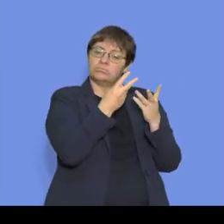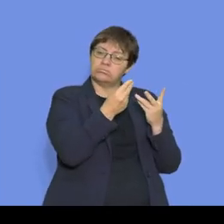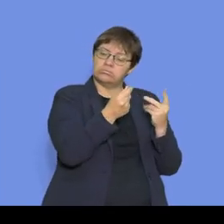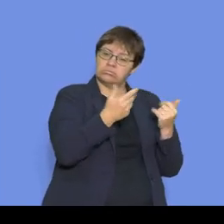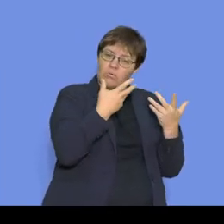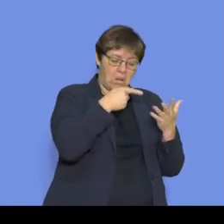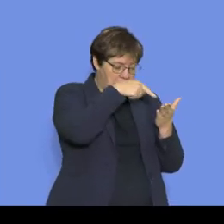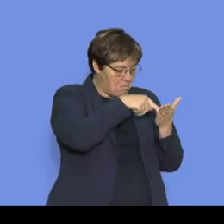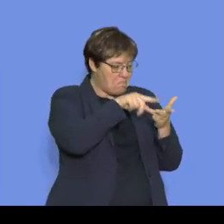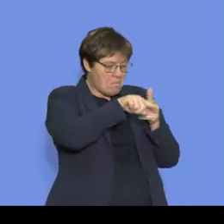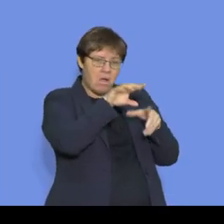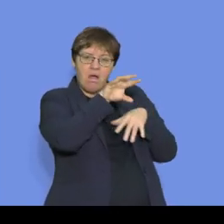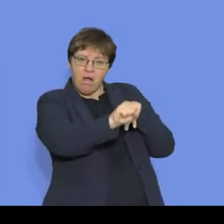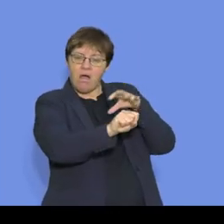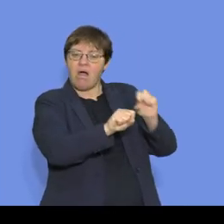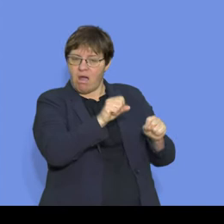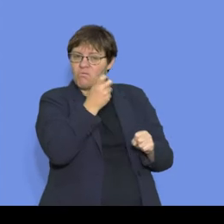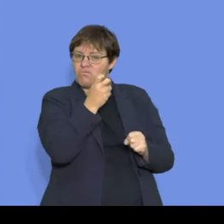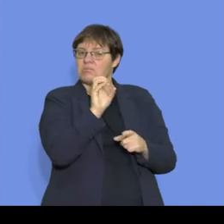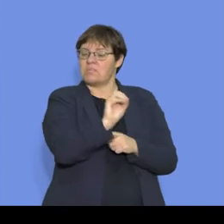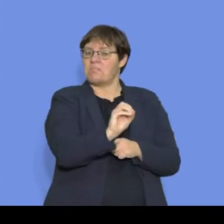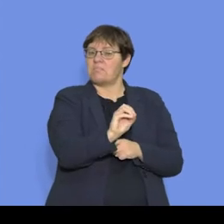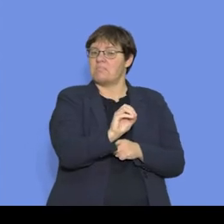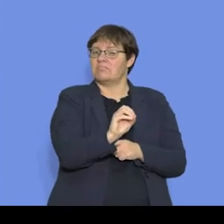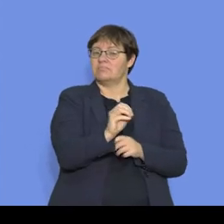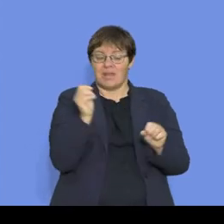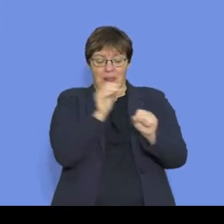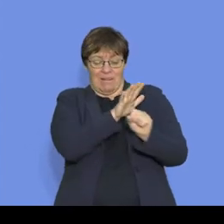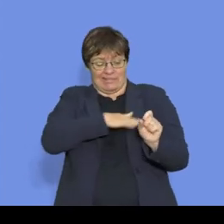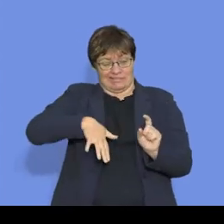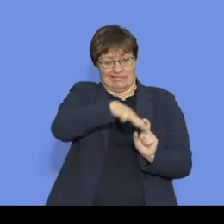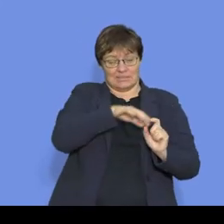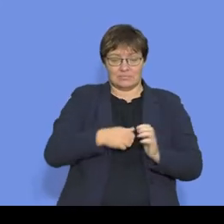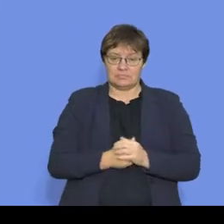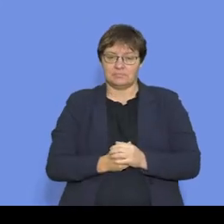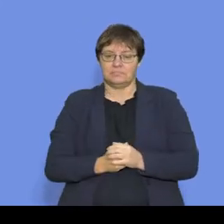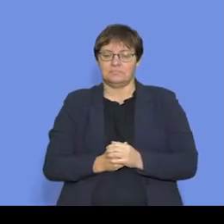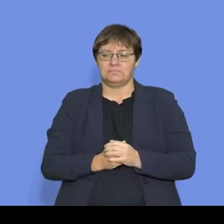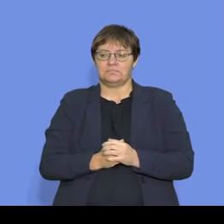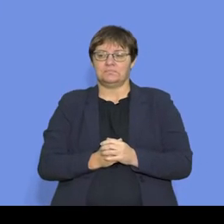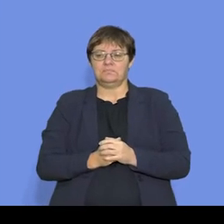they've actually found rocks like that at the impact site.